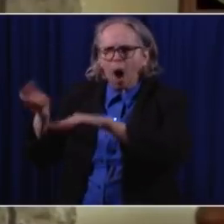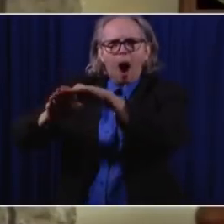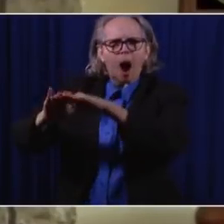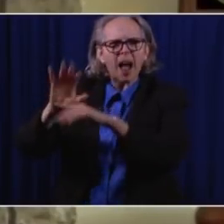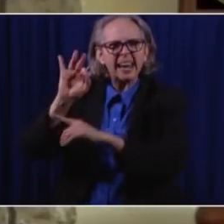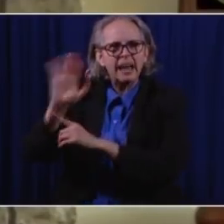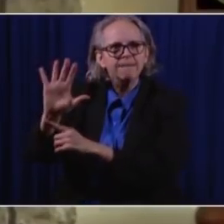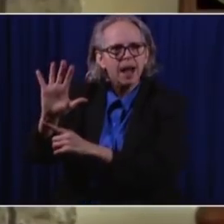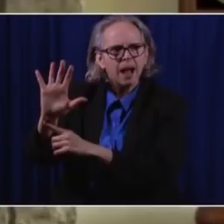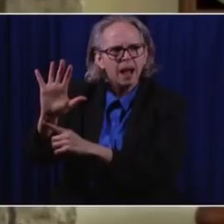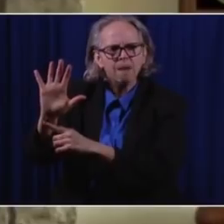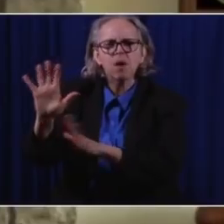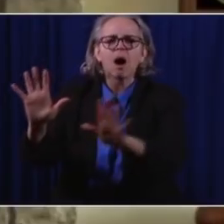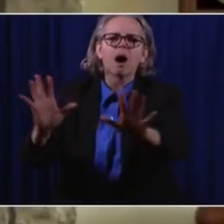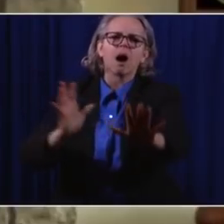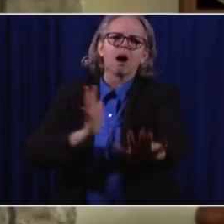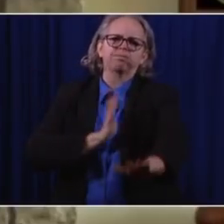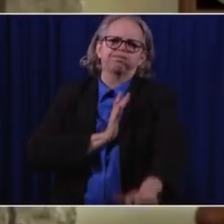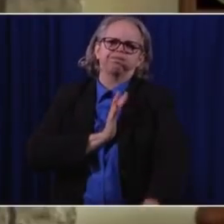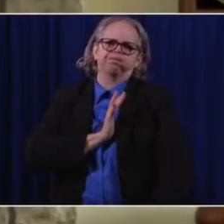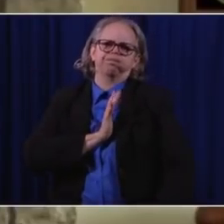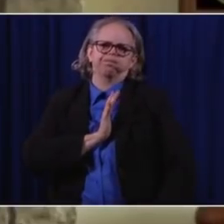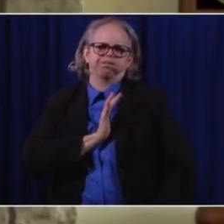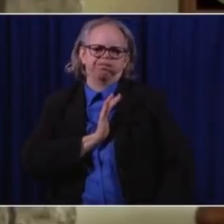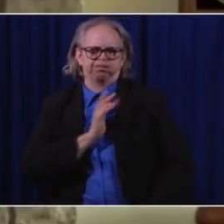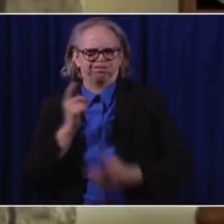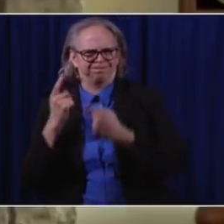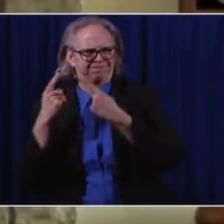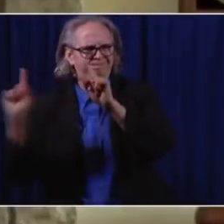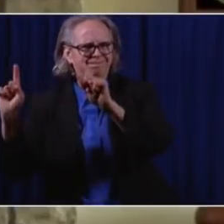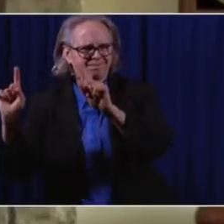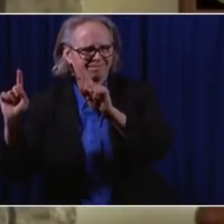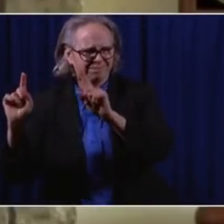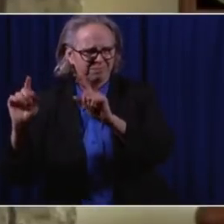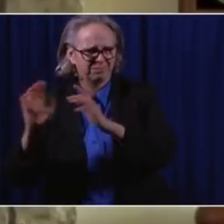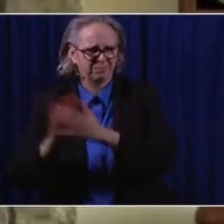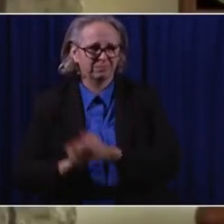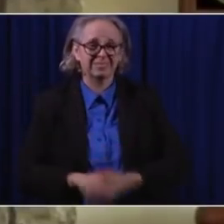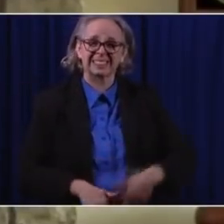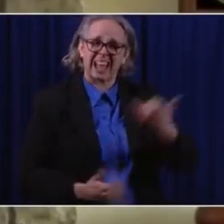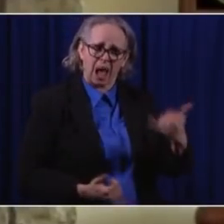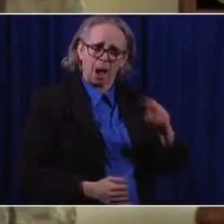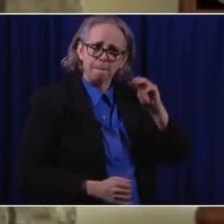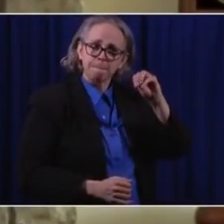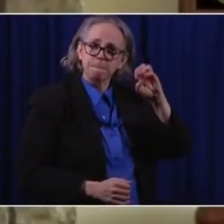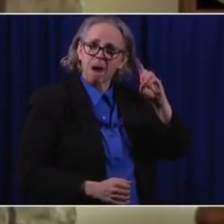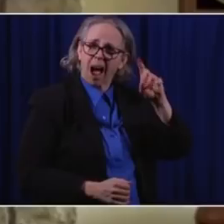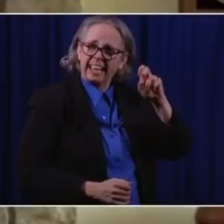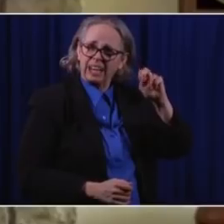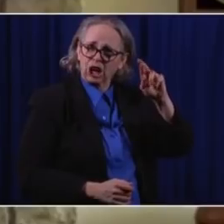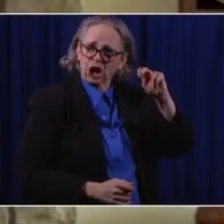vaccine is even more effective than they at first thought. Moderna has announced its vaccine trial shows it to be